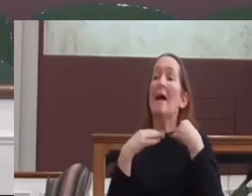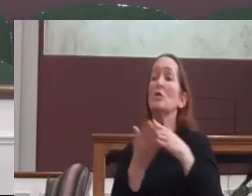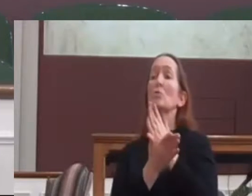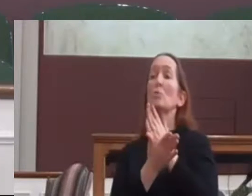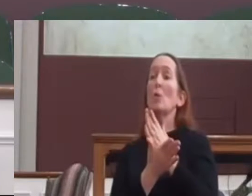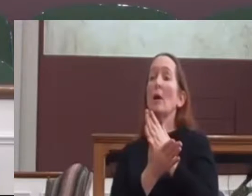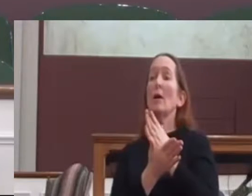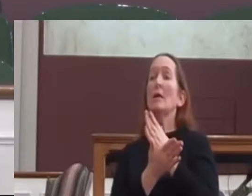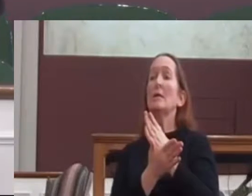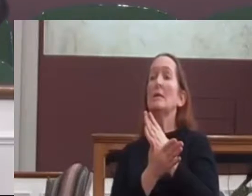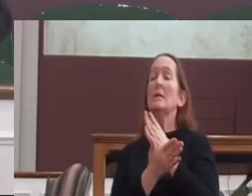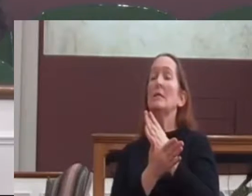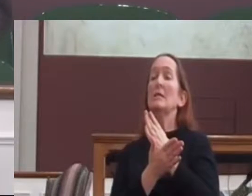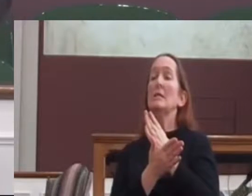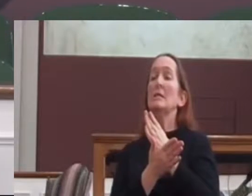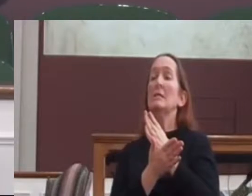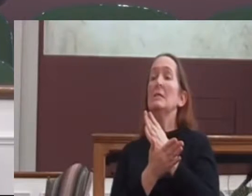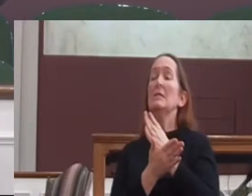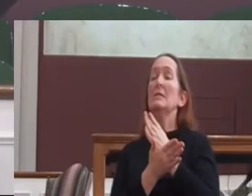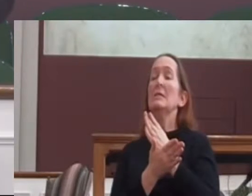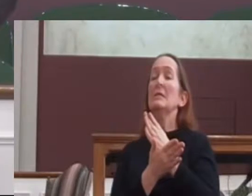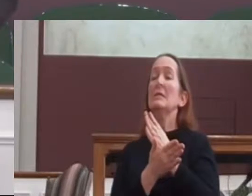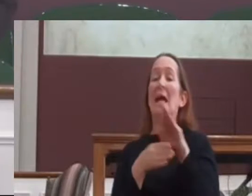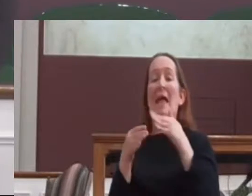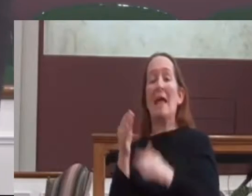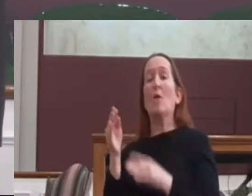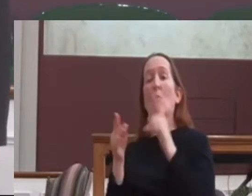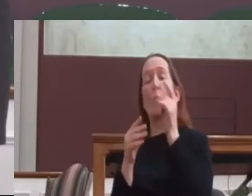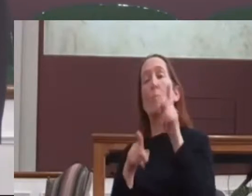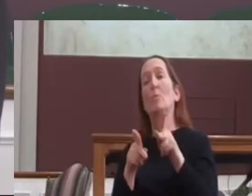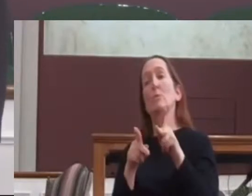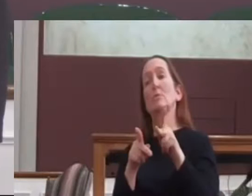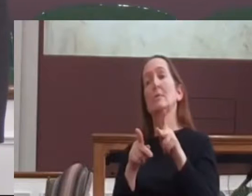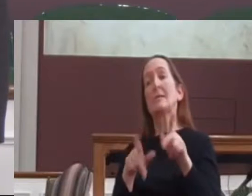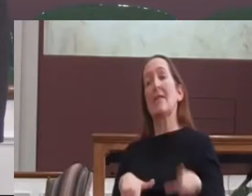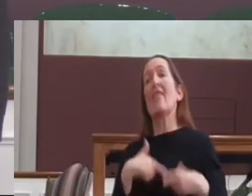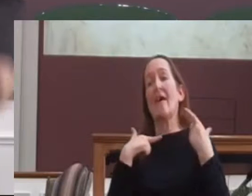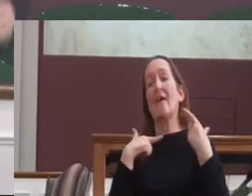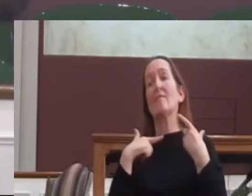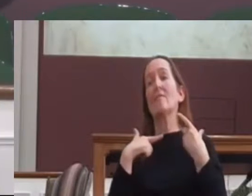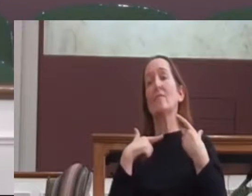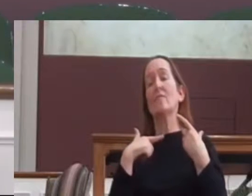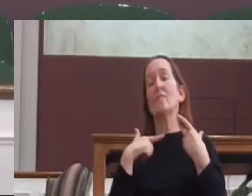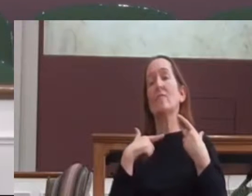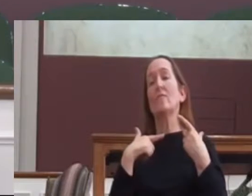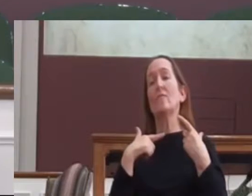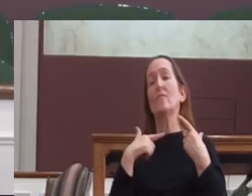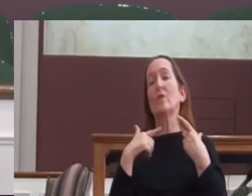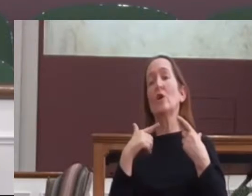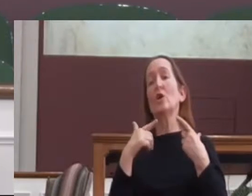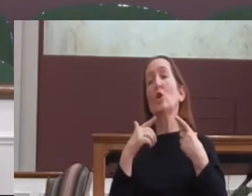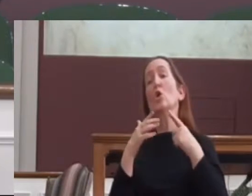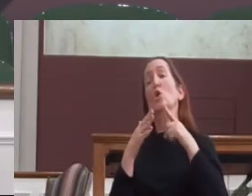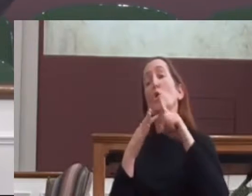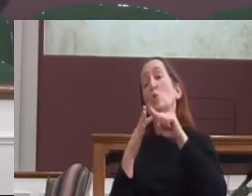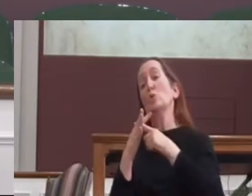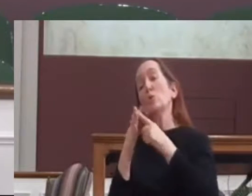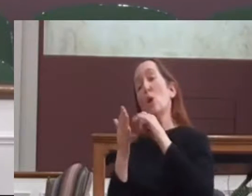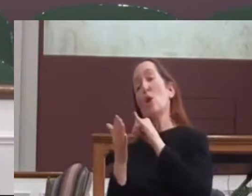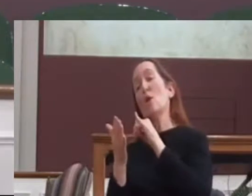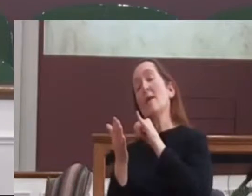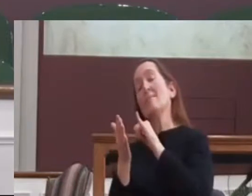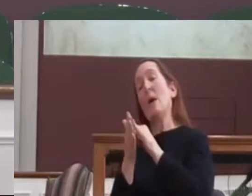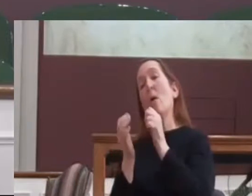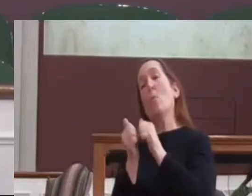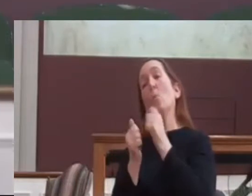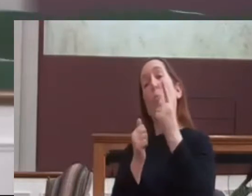life is not worth living and they have the right to terminate that. As soon as you set one line,